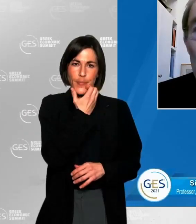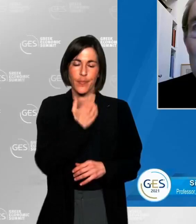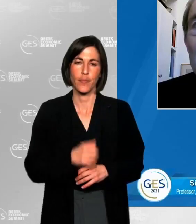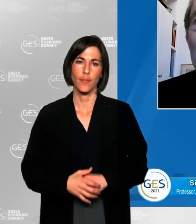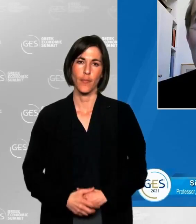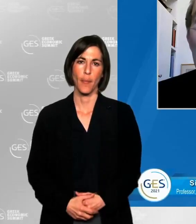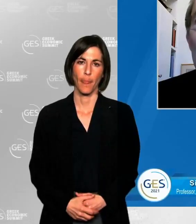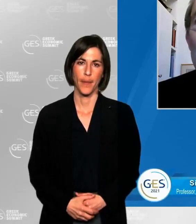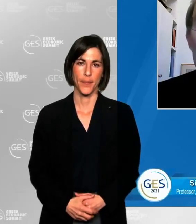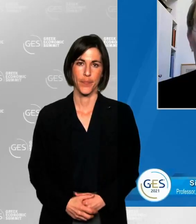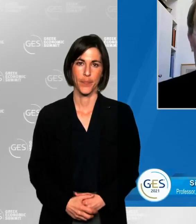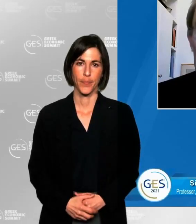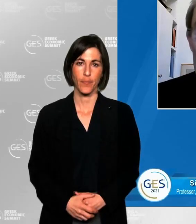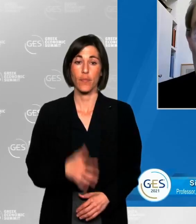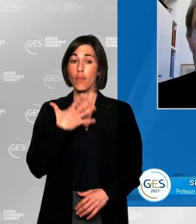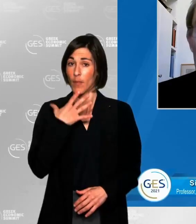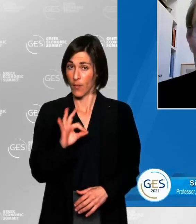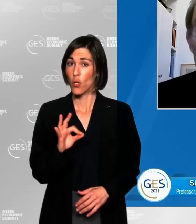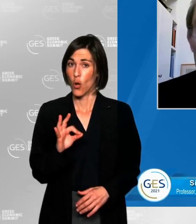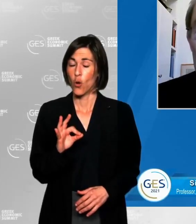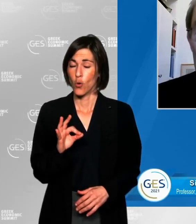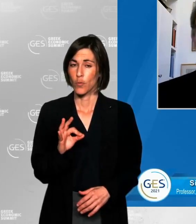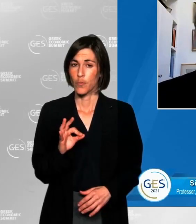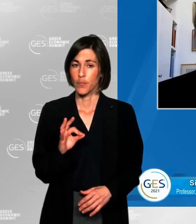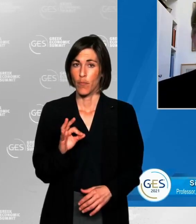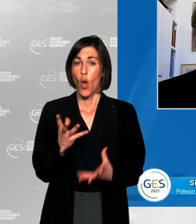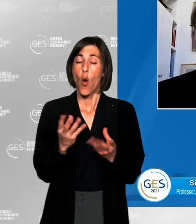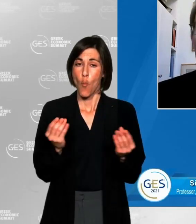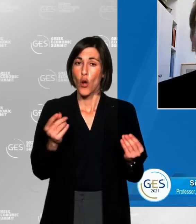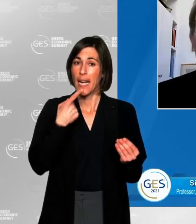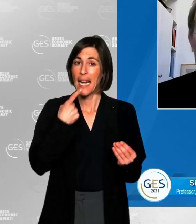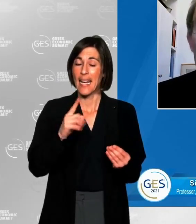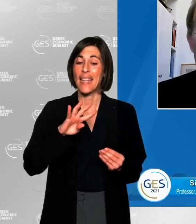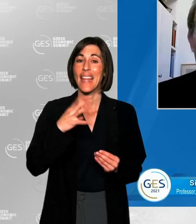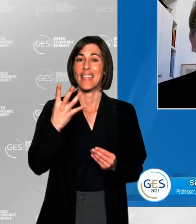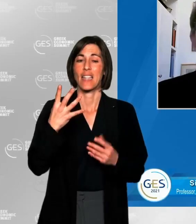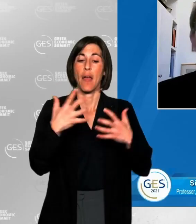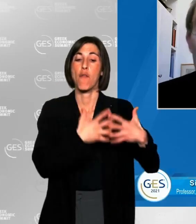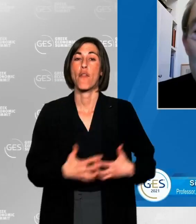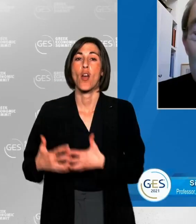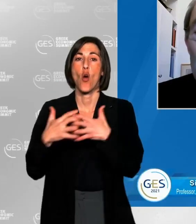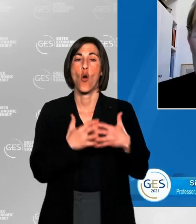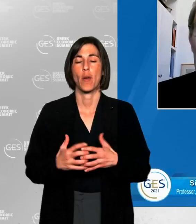It is more or less at the scale of a revolution. The